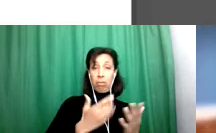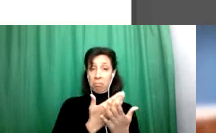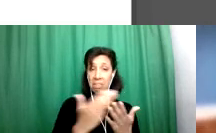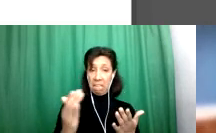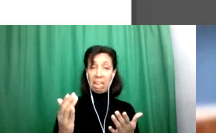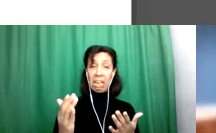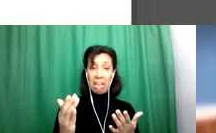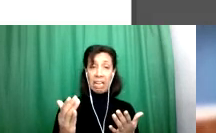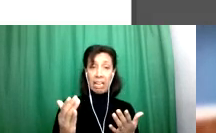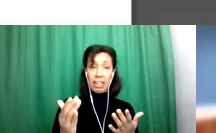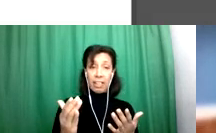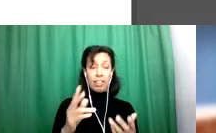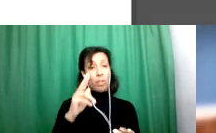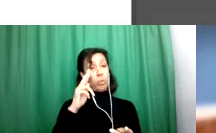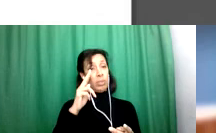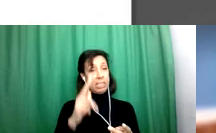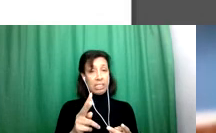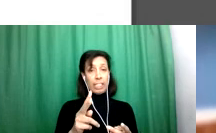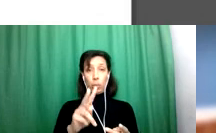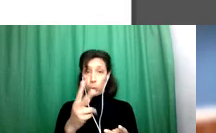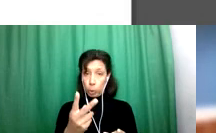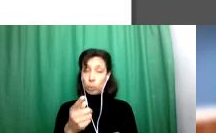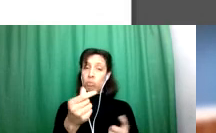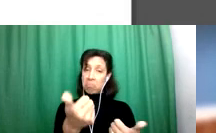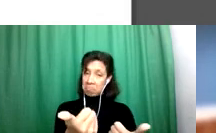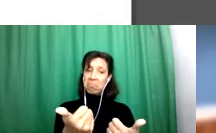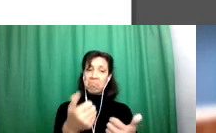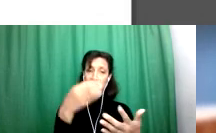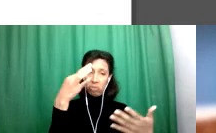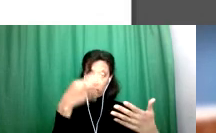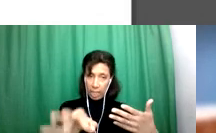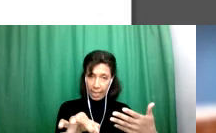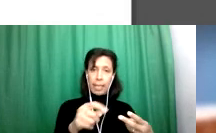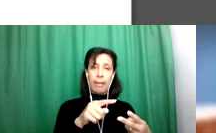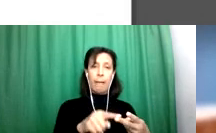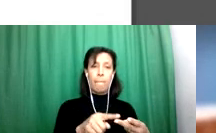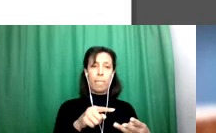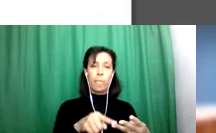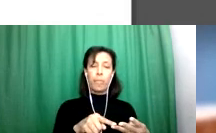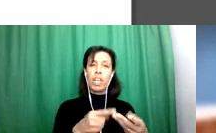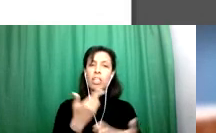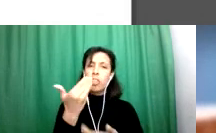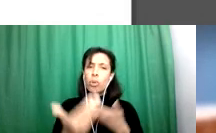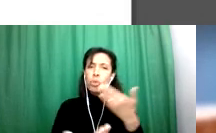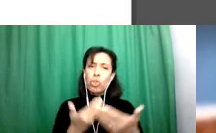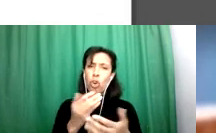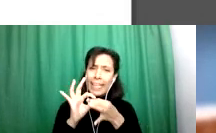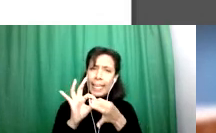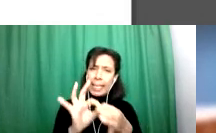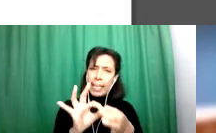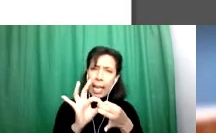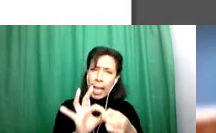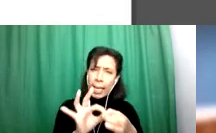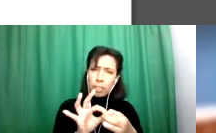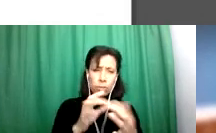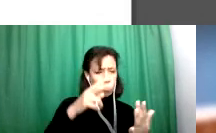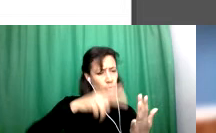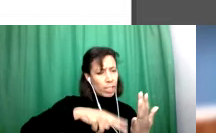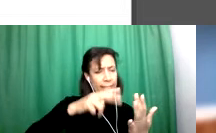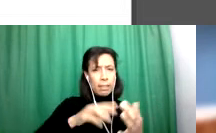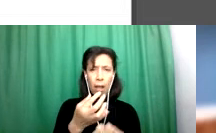and we've got the snake. They're clearly defined. Does the storyline engage the reader? Yeah, I think so. So we've got